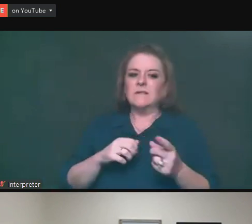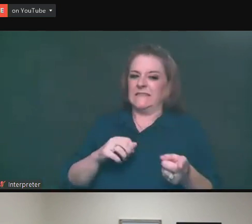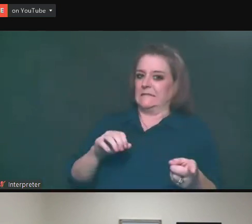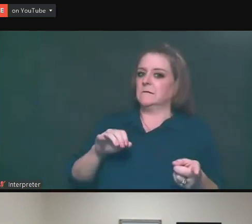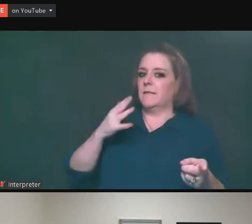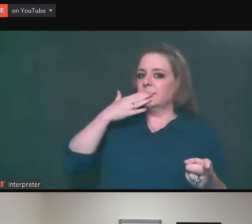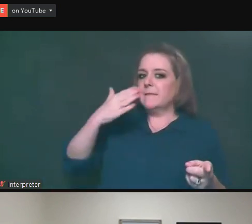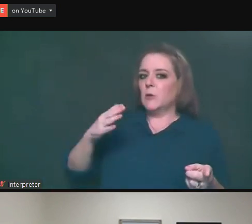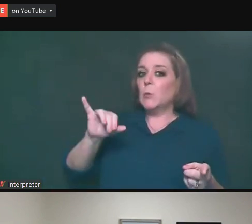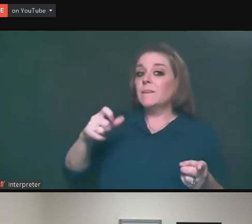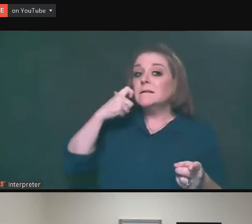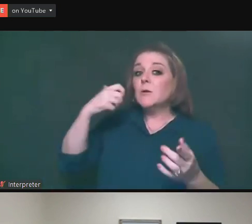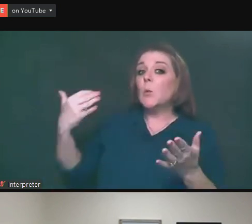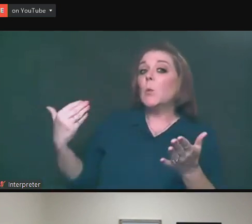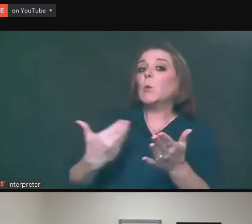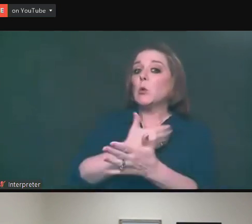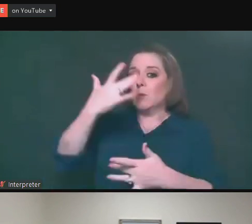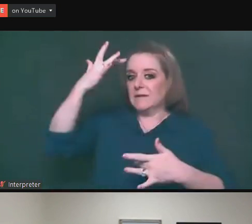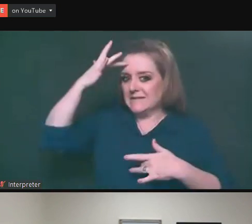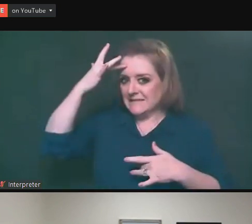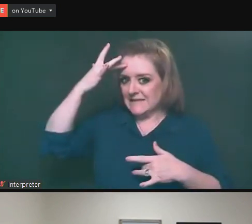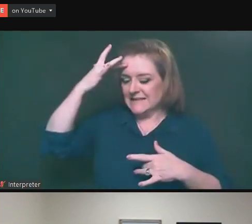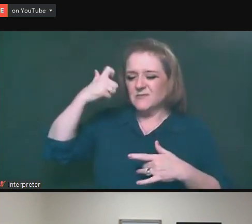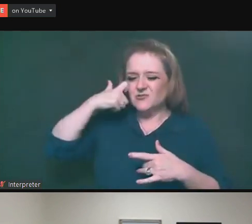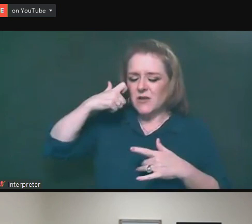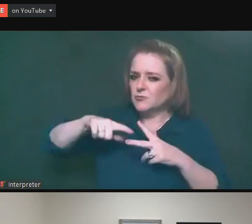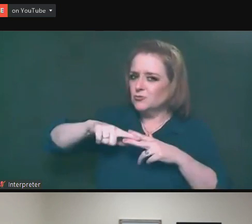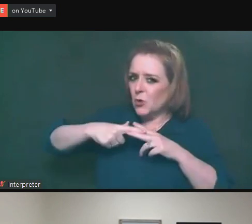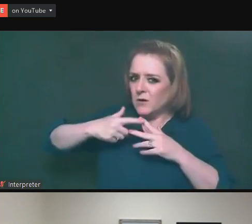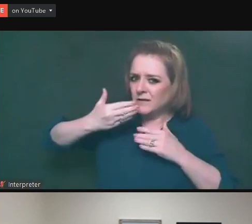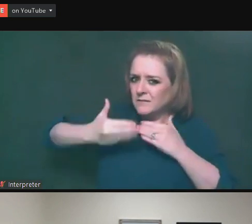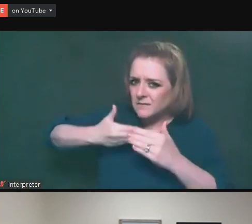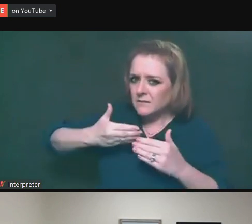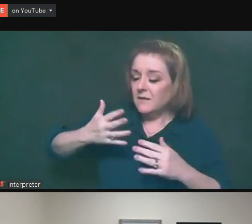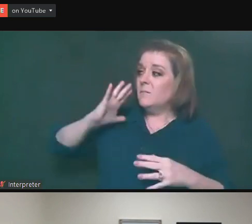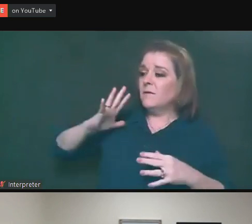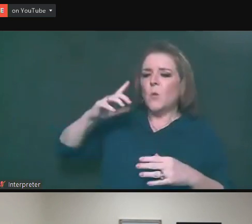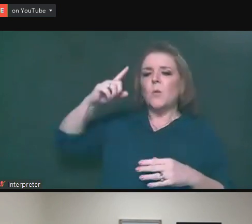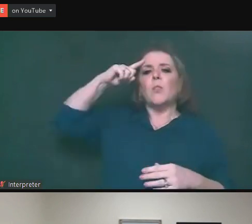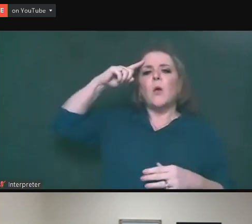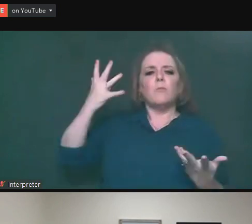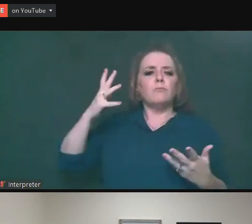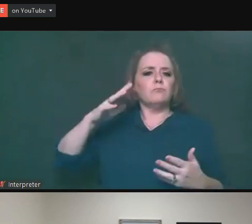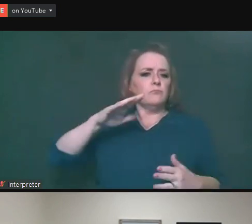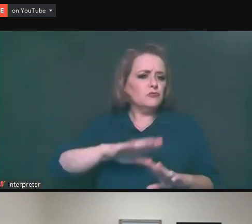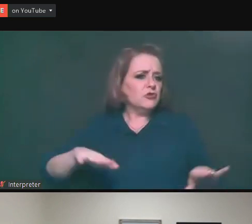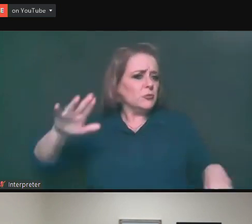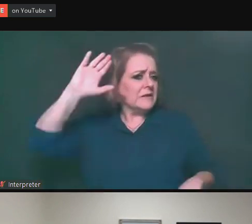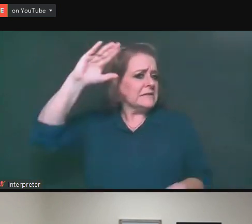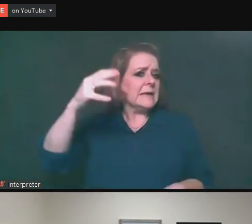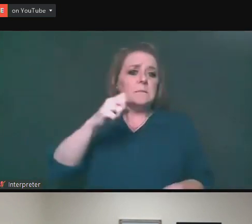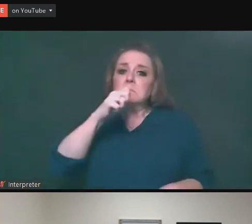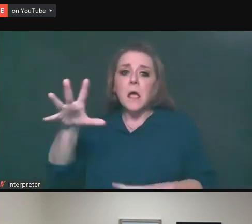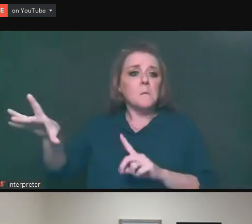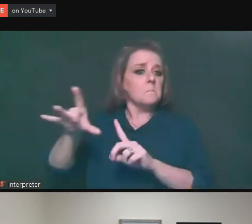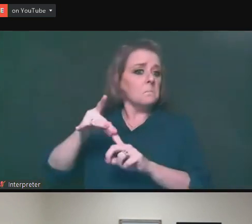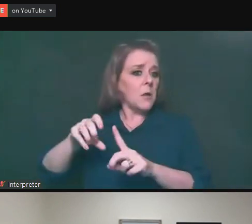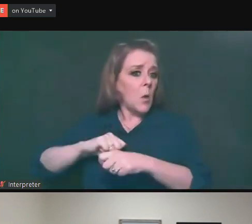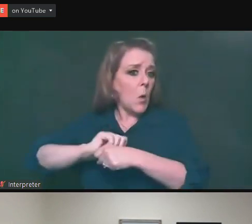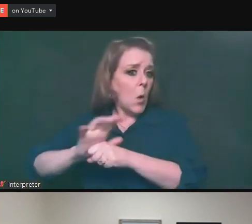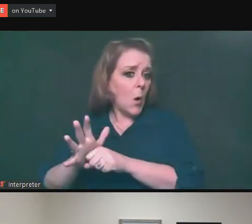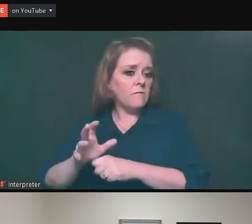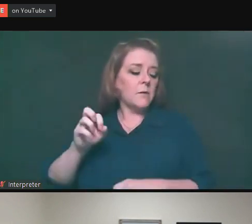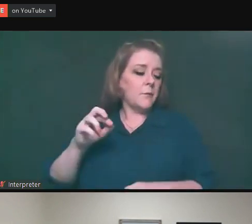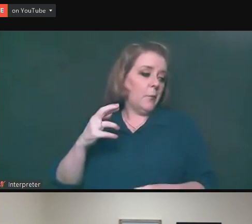starting to see as, we initially kind of thought kiddos were immune to this or didn't respond near